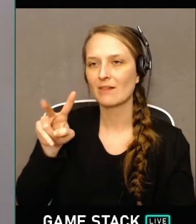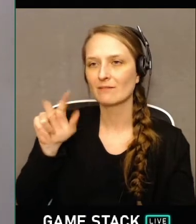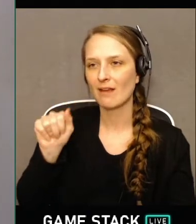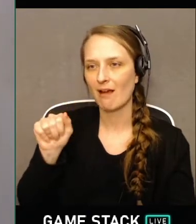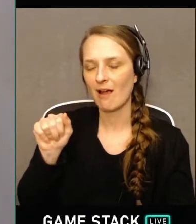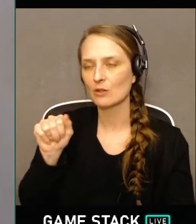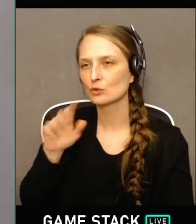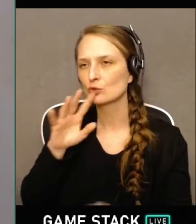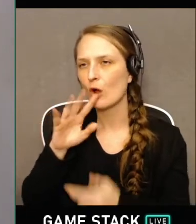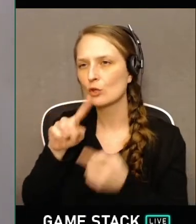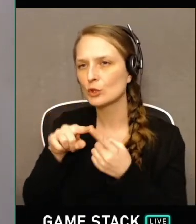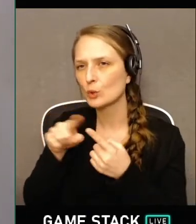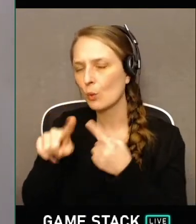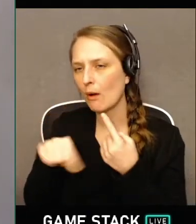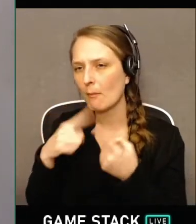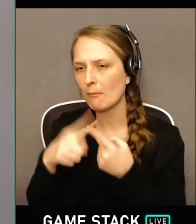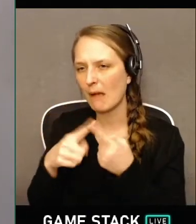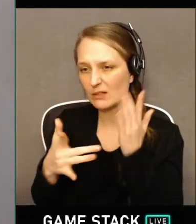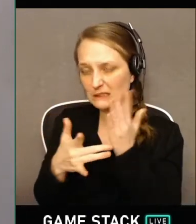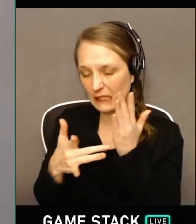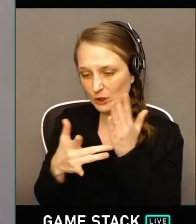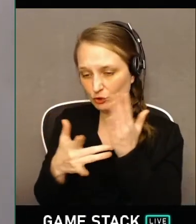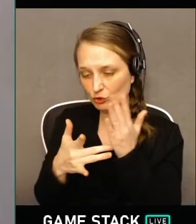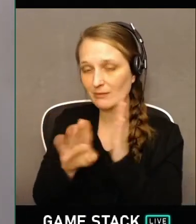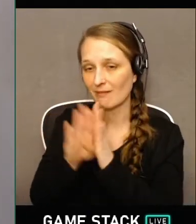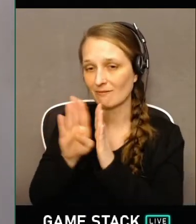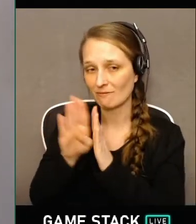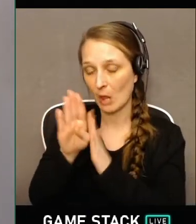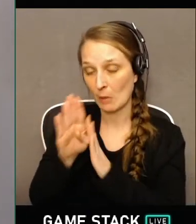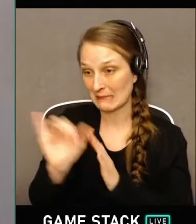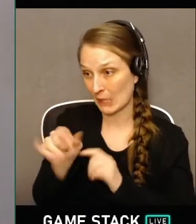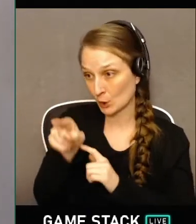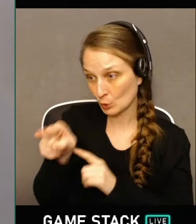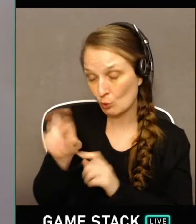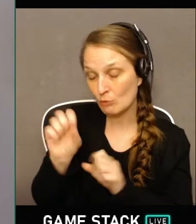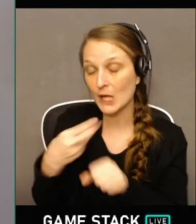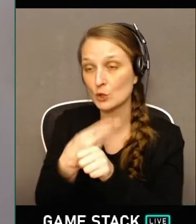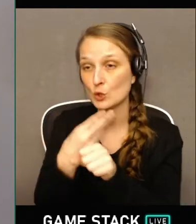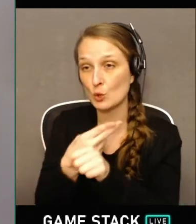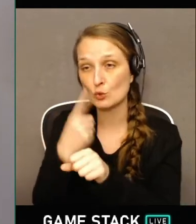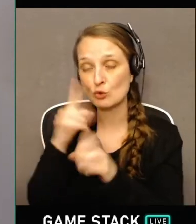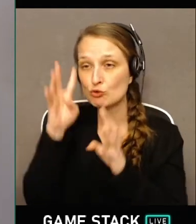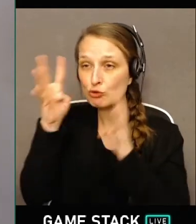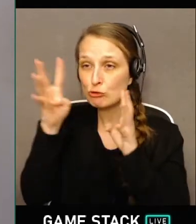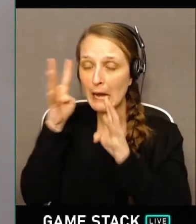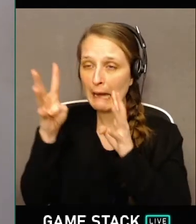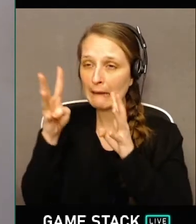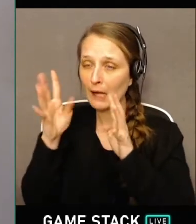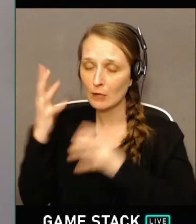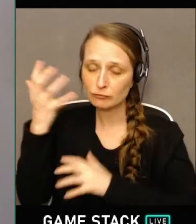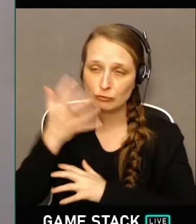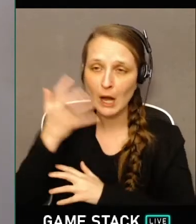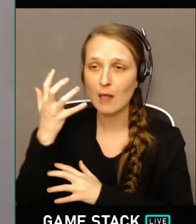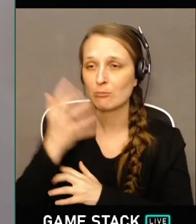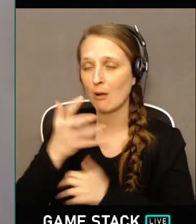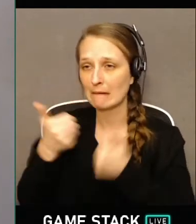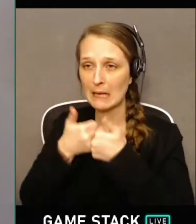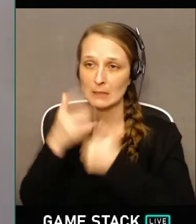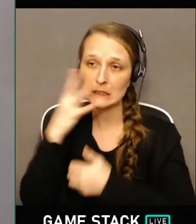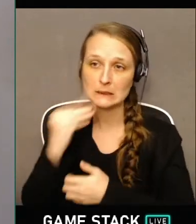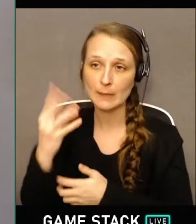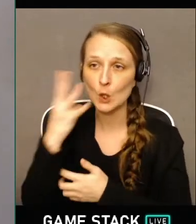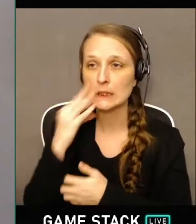the technologies that developers like you can use to create incredible gaming experiences